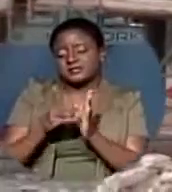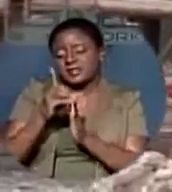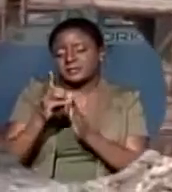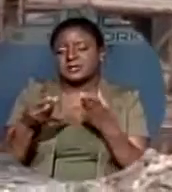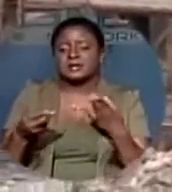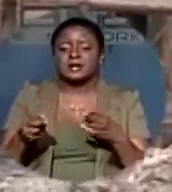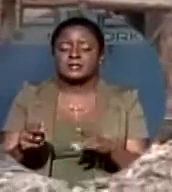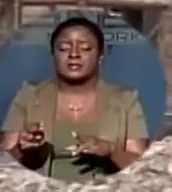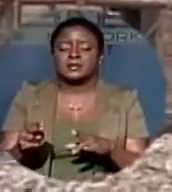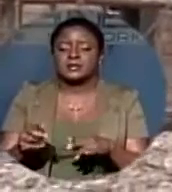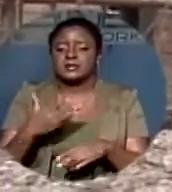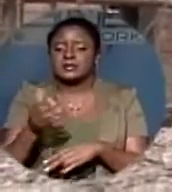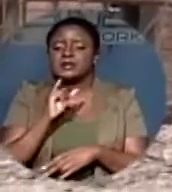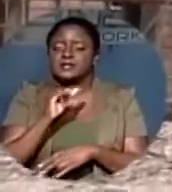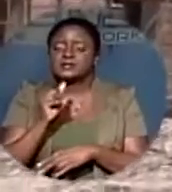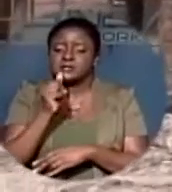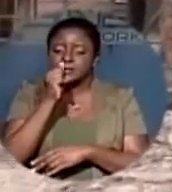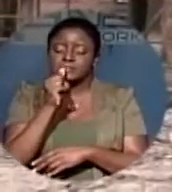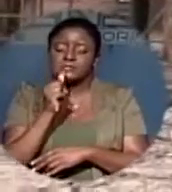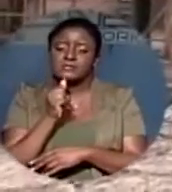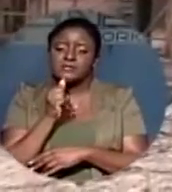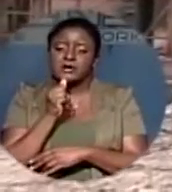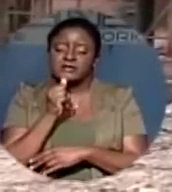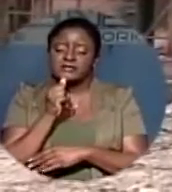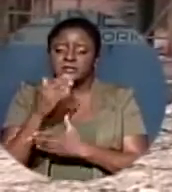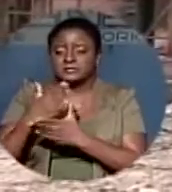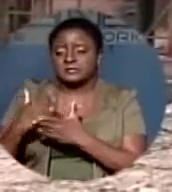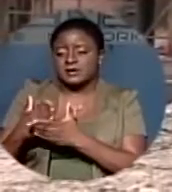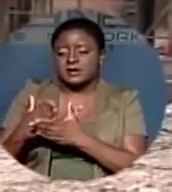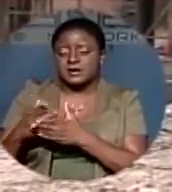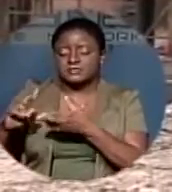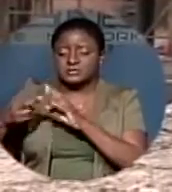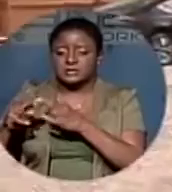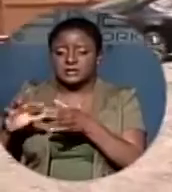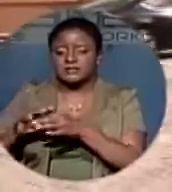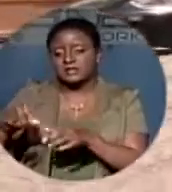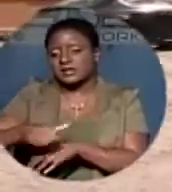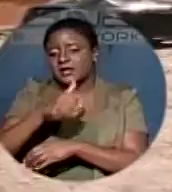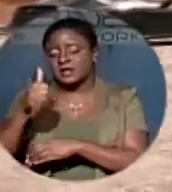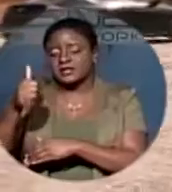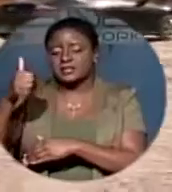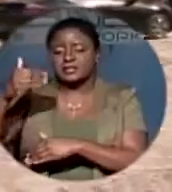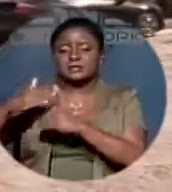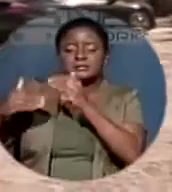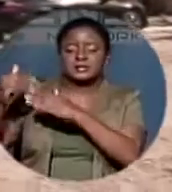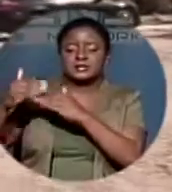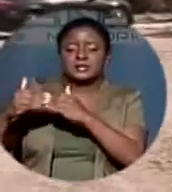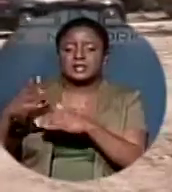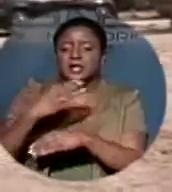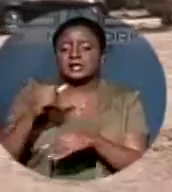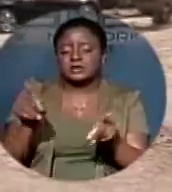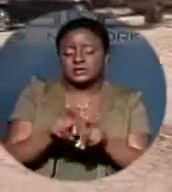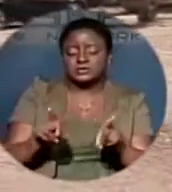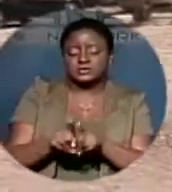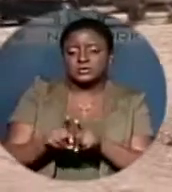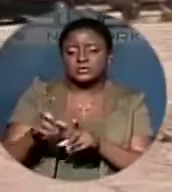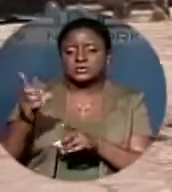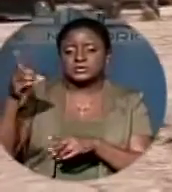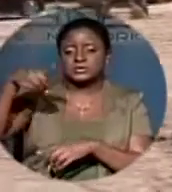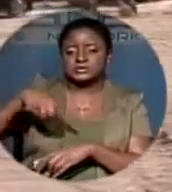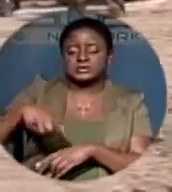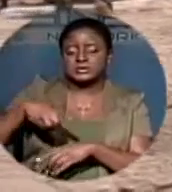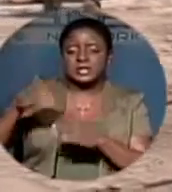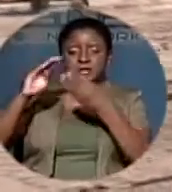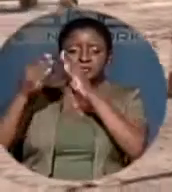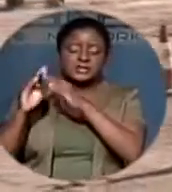sector restoration of the other building on the other side, and then of course there's a downtown partnership project where